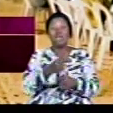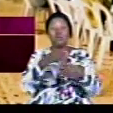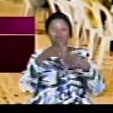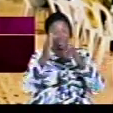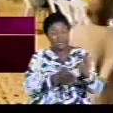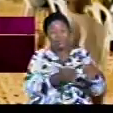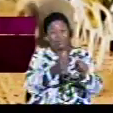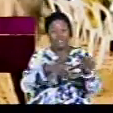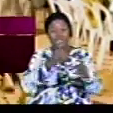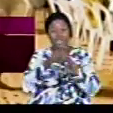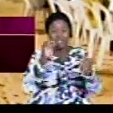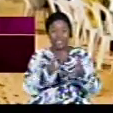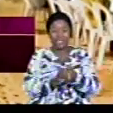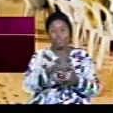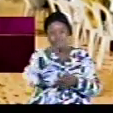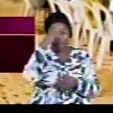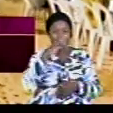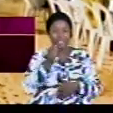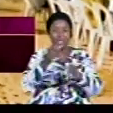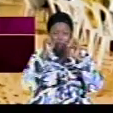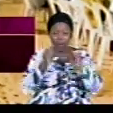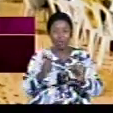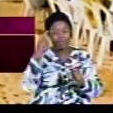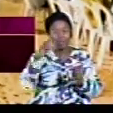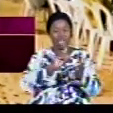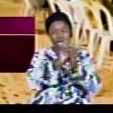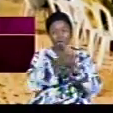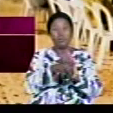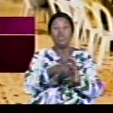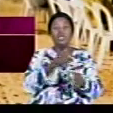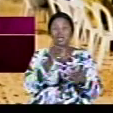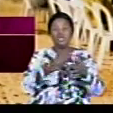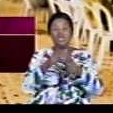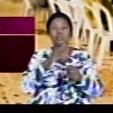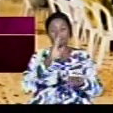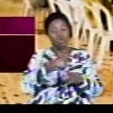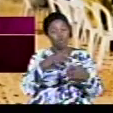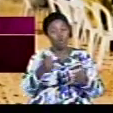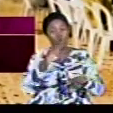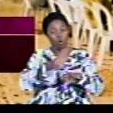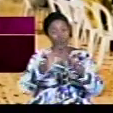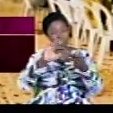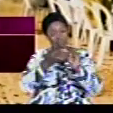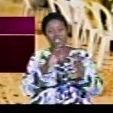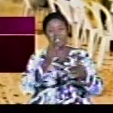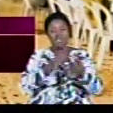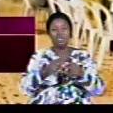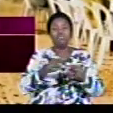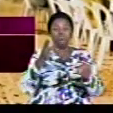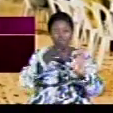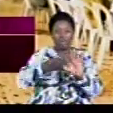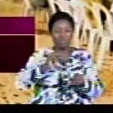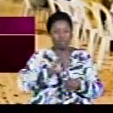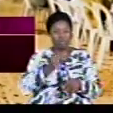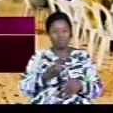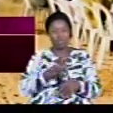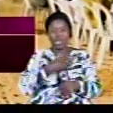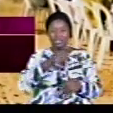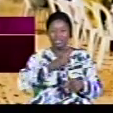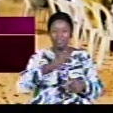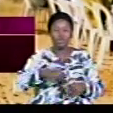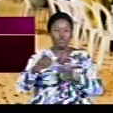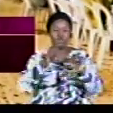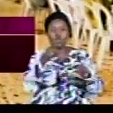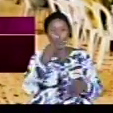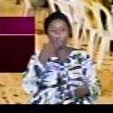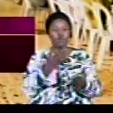Because there is the power of the hour joining us. On YouTube, on Zoom, on Facebook, join us. And the Lord will do you good. Don't miss